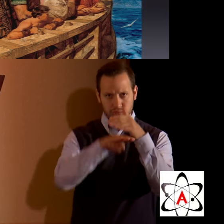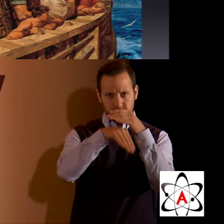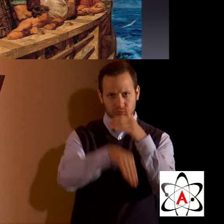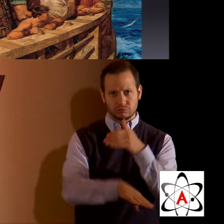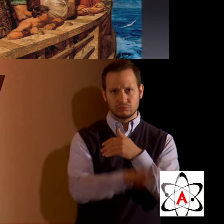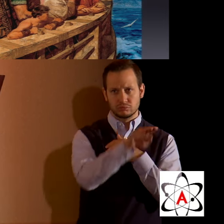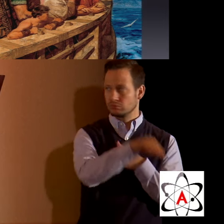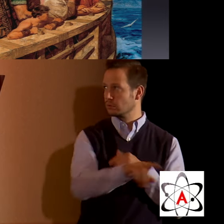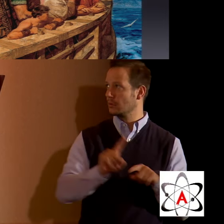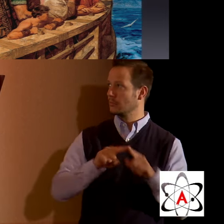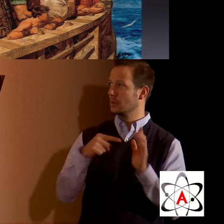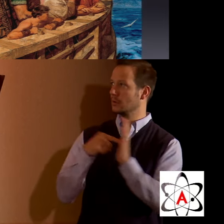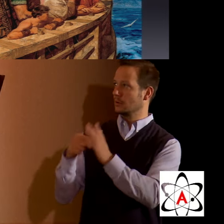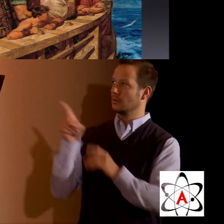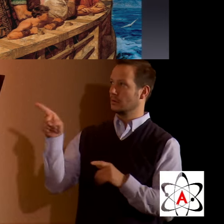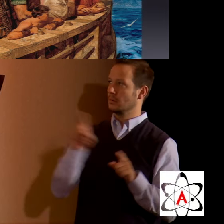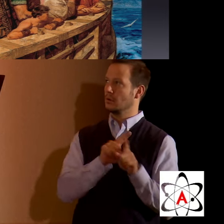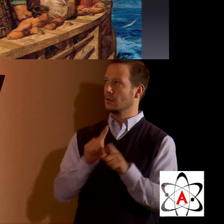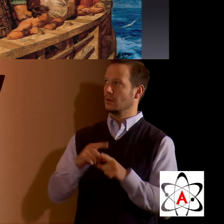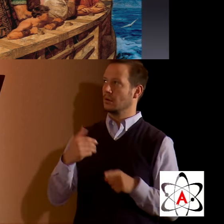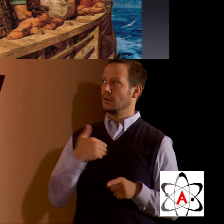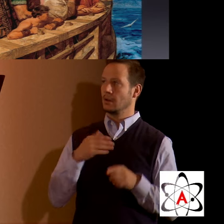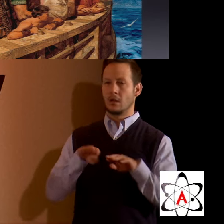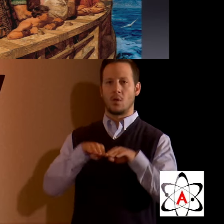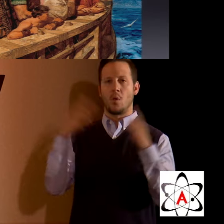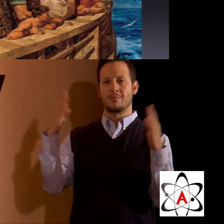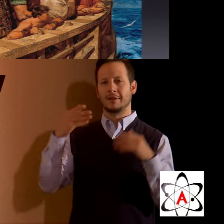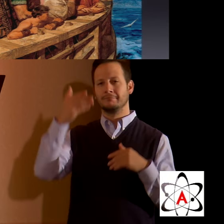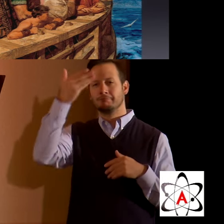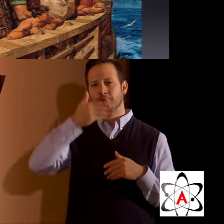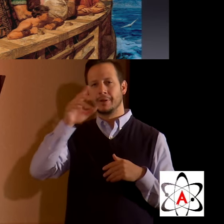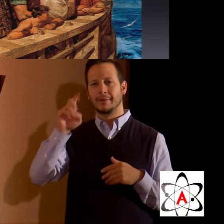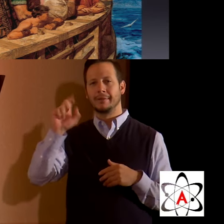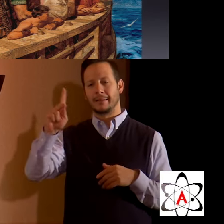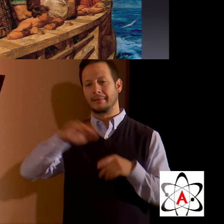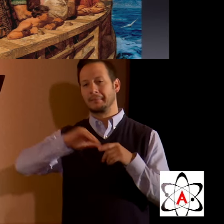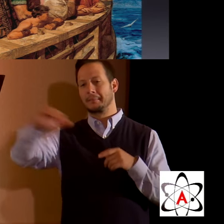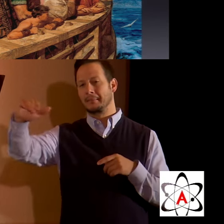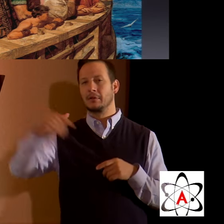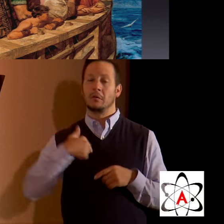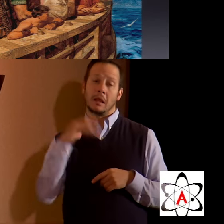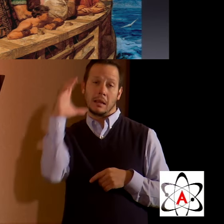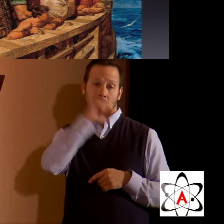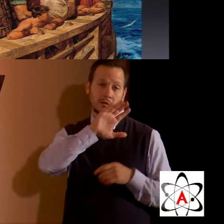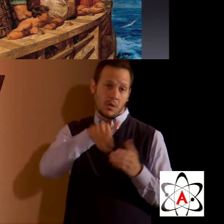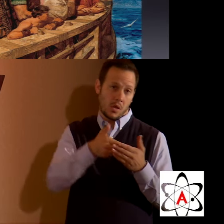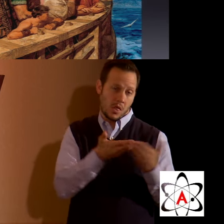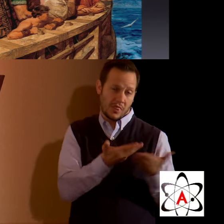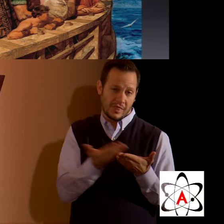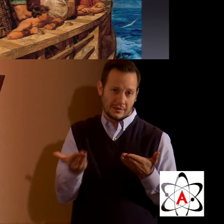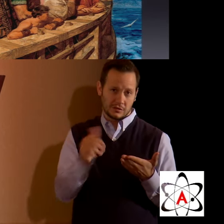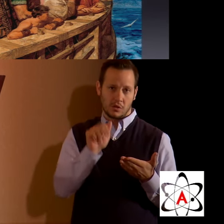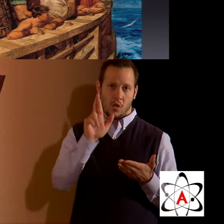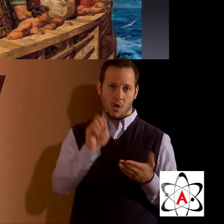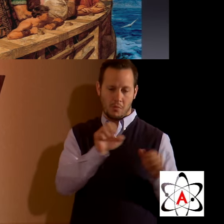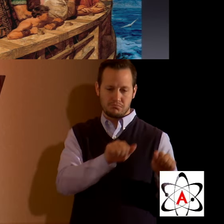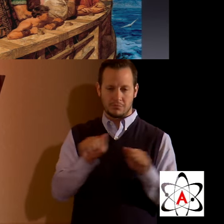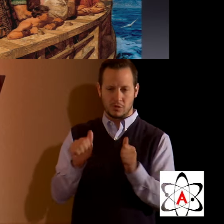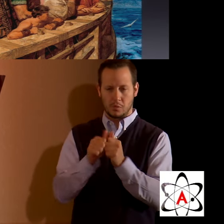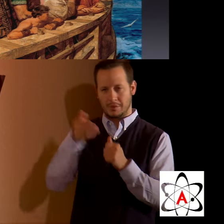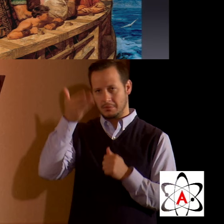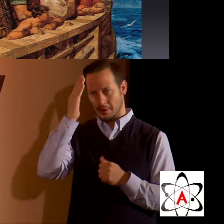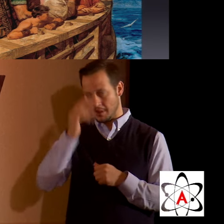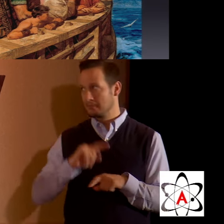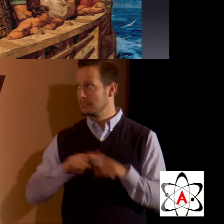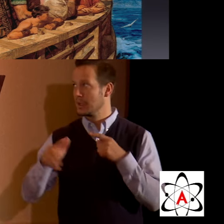Yet, as shown here, it also had an open foredeck. So I guess all things are possible with God.